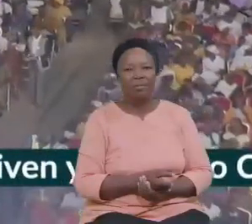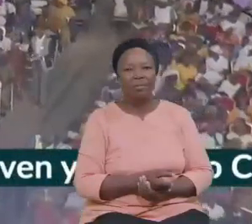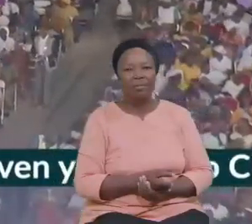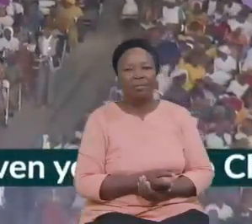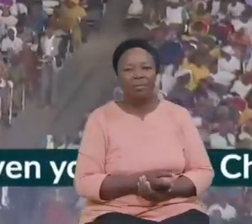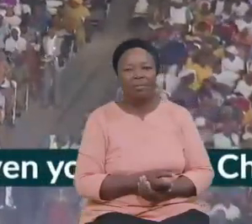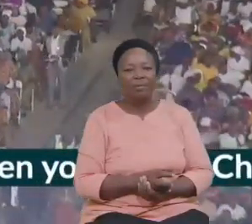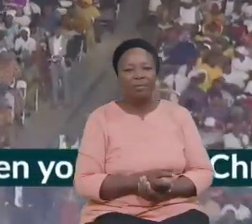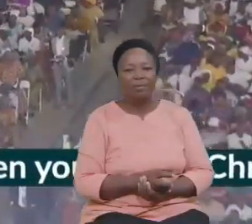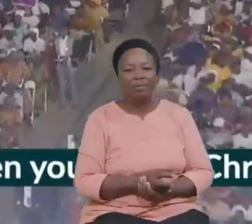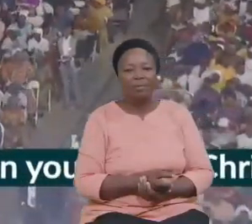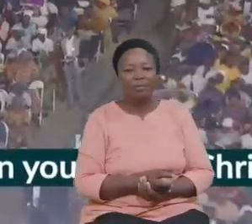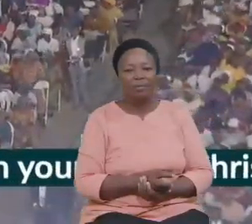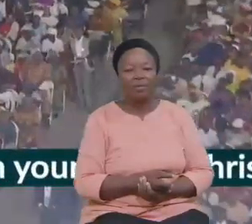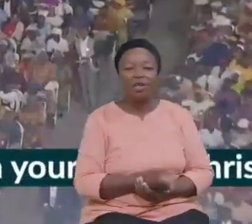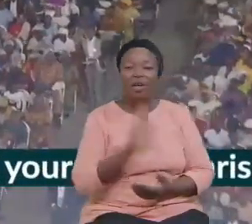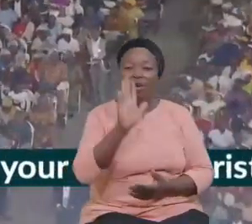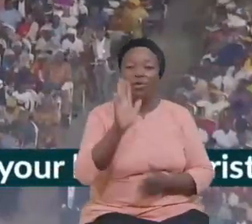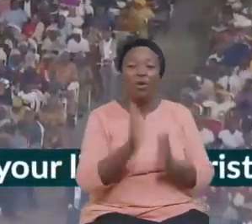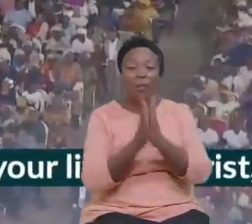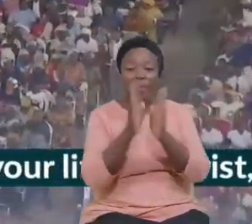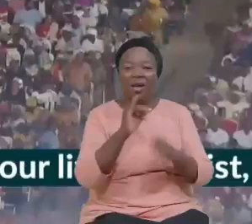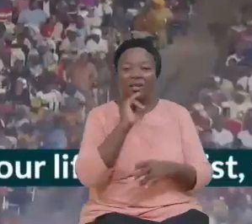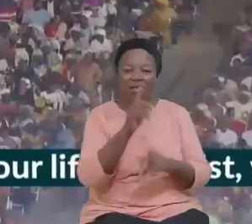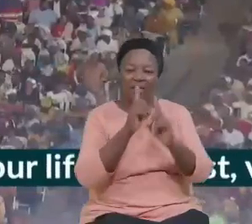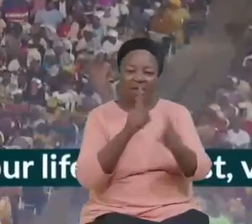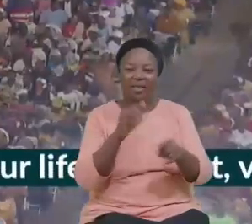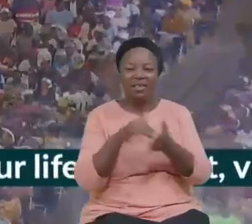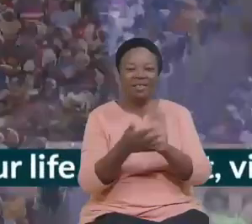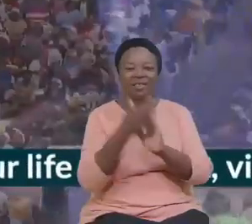Your prayer is answered.